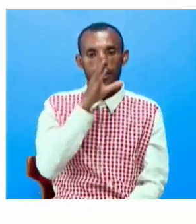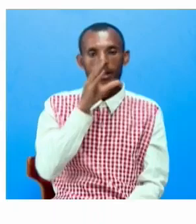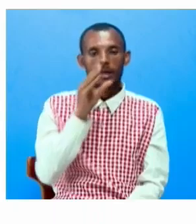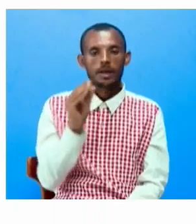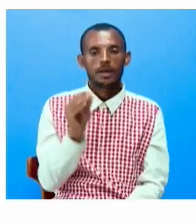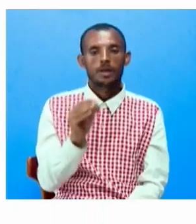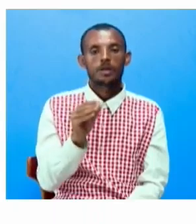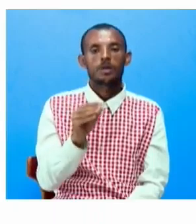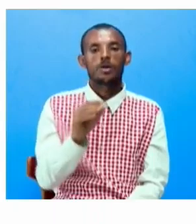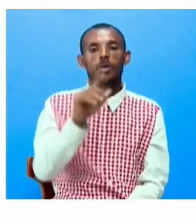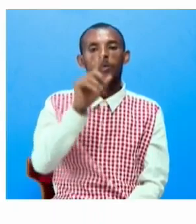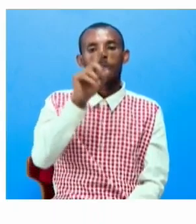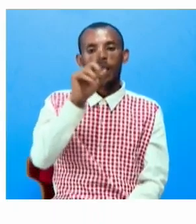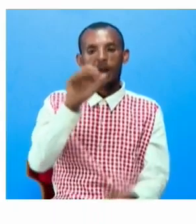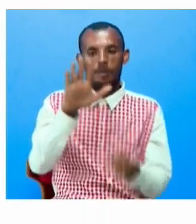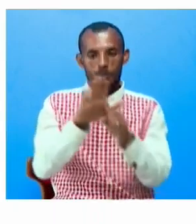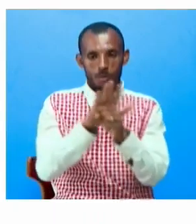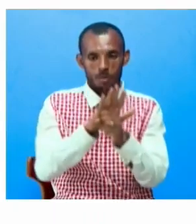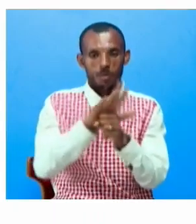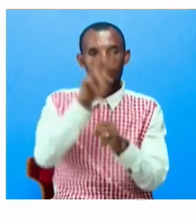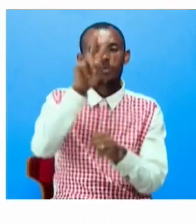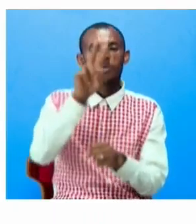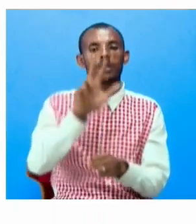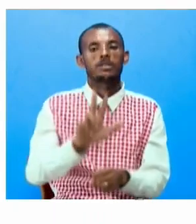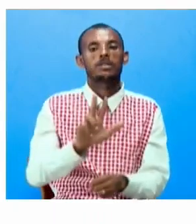2/3 ratio